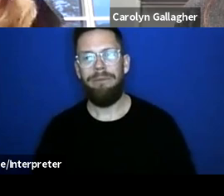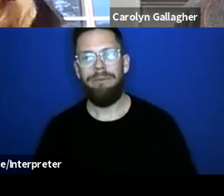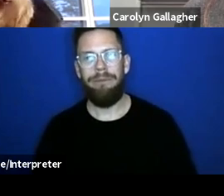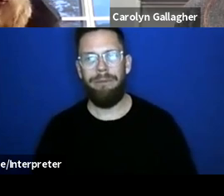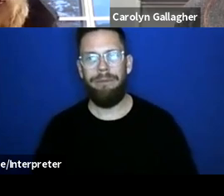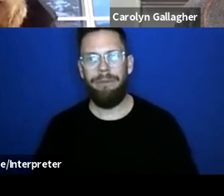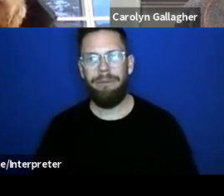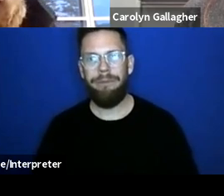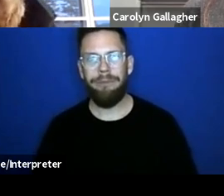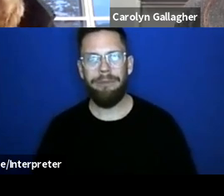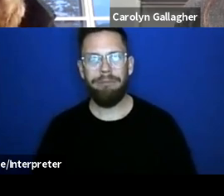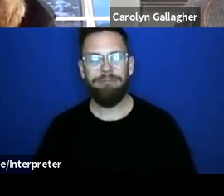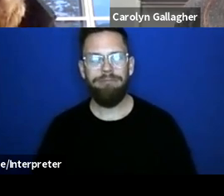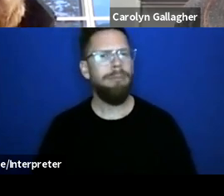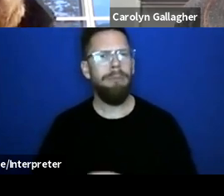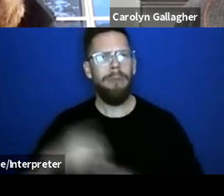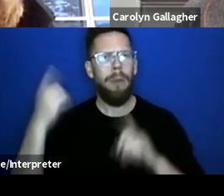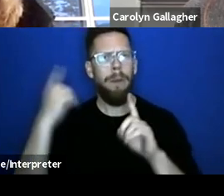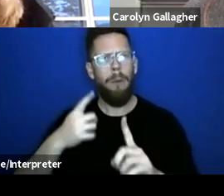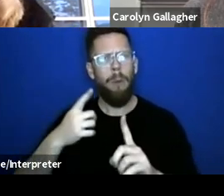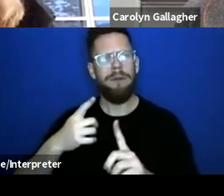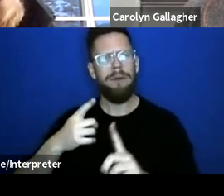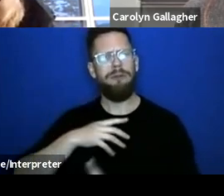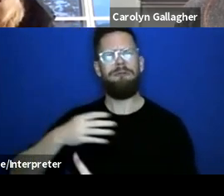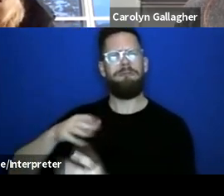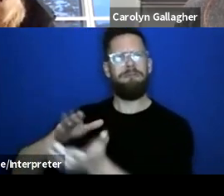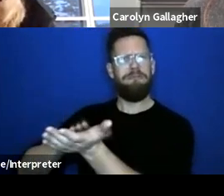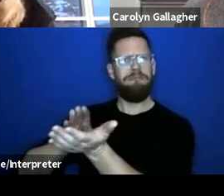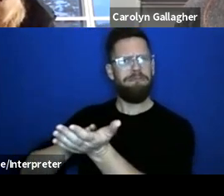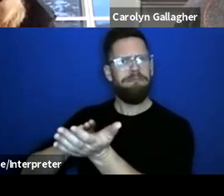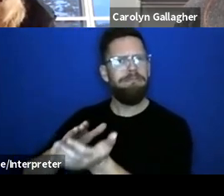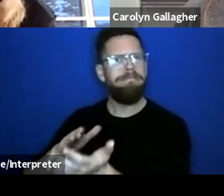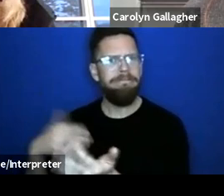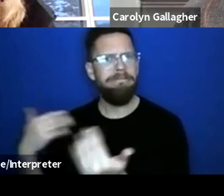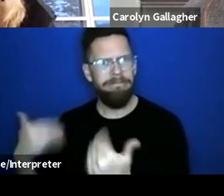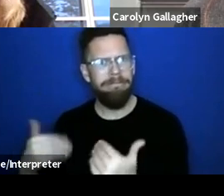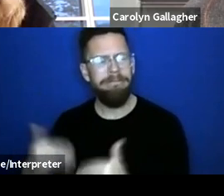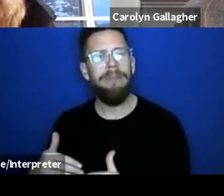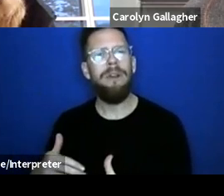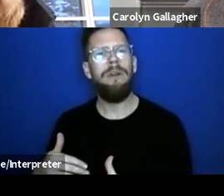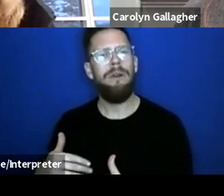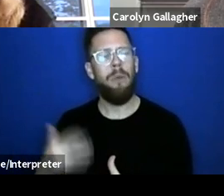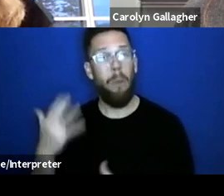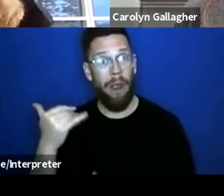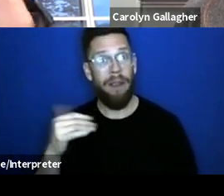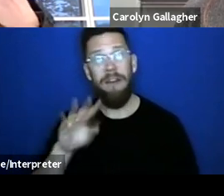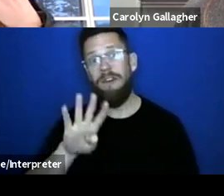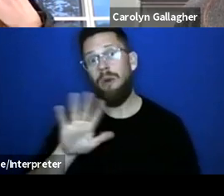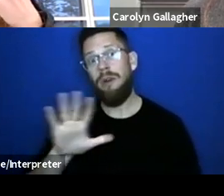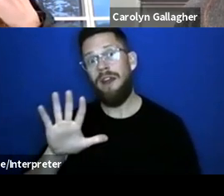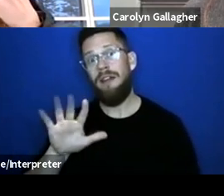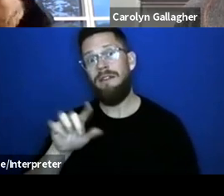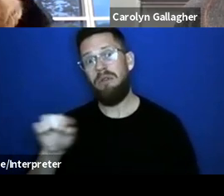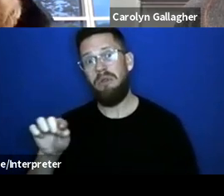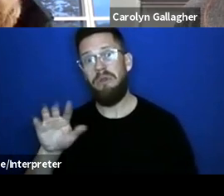It's just the idea of being recognized. So some of the things that stuck out for them was, you know, 45 to 55 teachers on Thursday